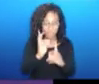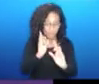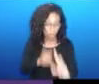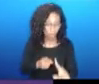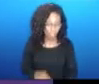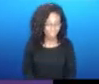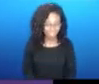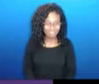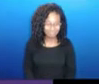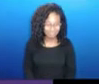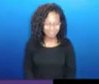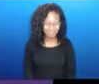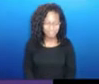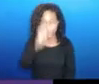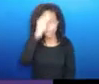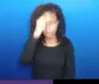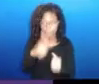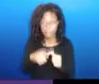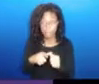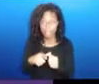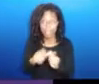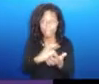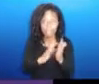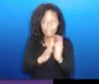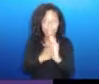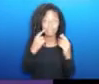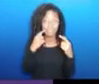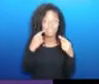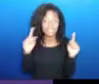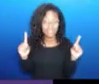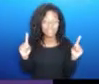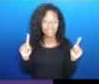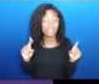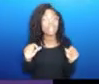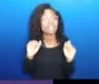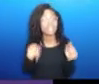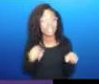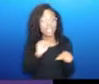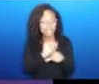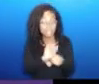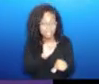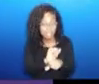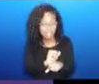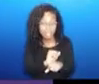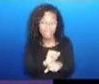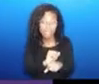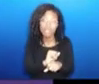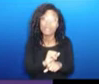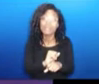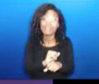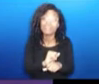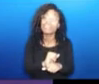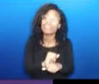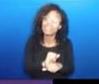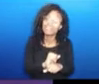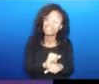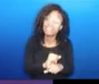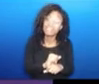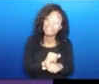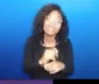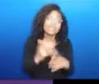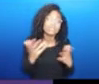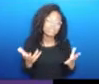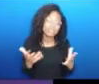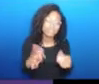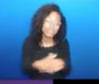Remember this, becoming successful and employable. It is a full-time job. The three things